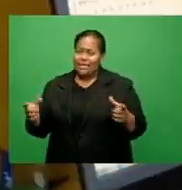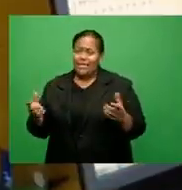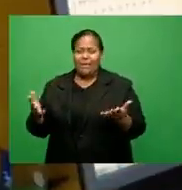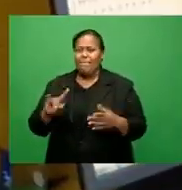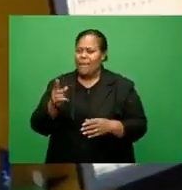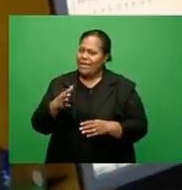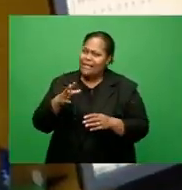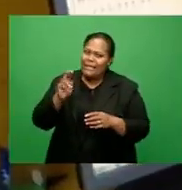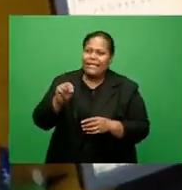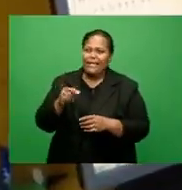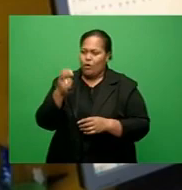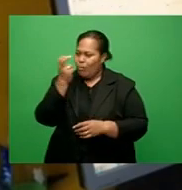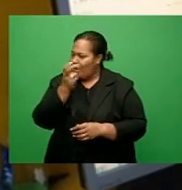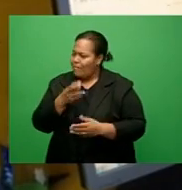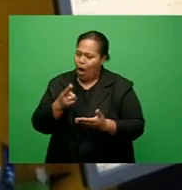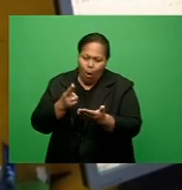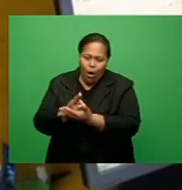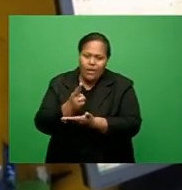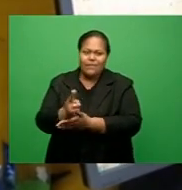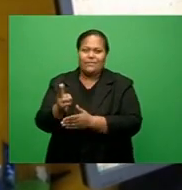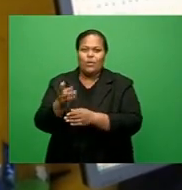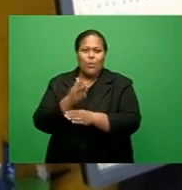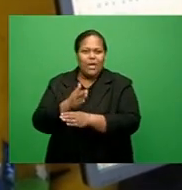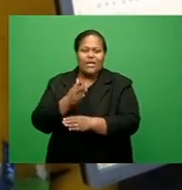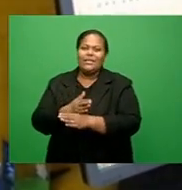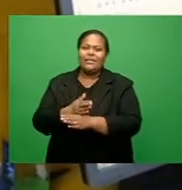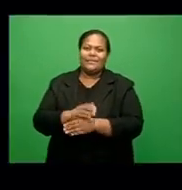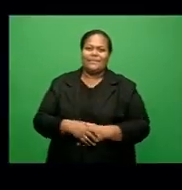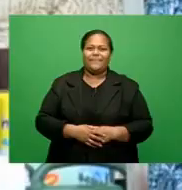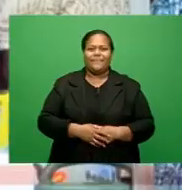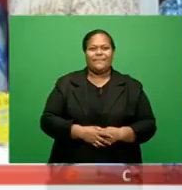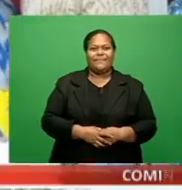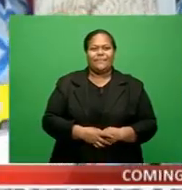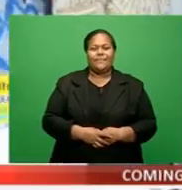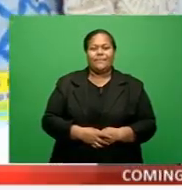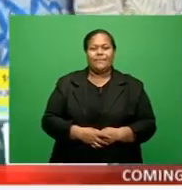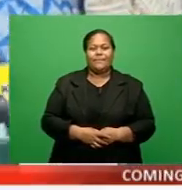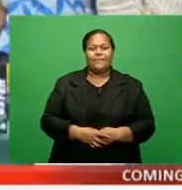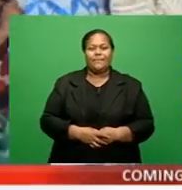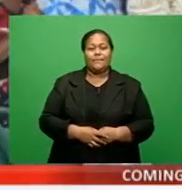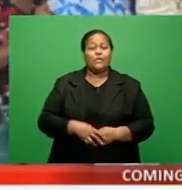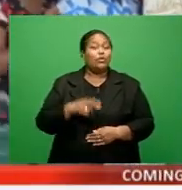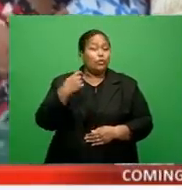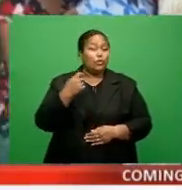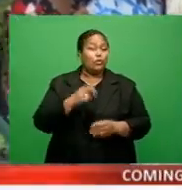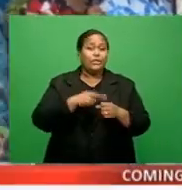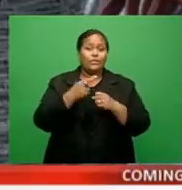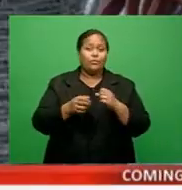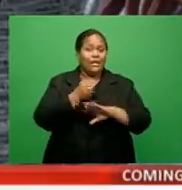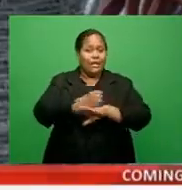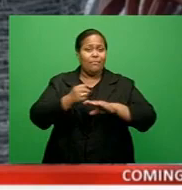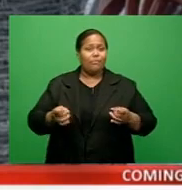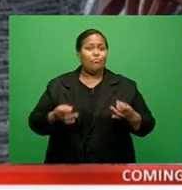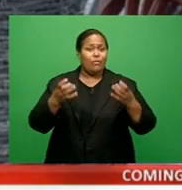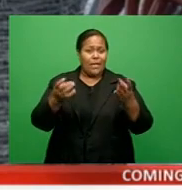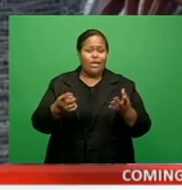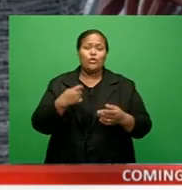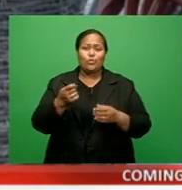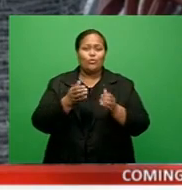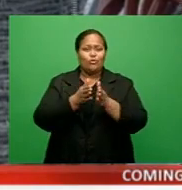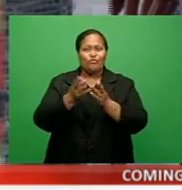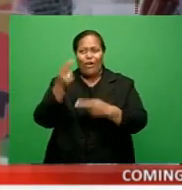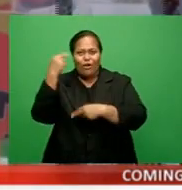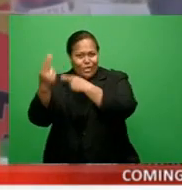track and earn an honest living. Kelly Vadala, FBC News. Up ahead, government prepares upcoming